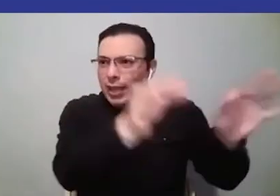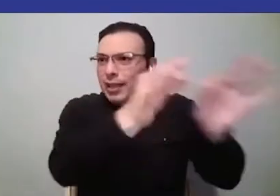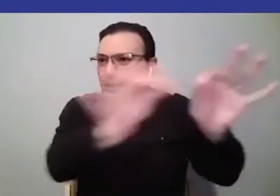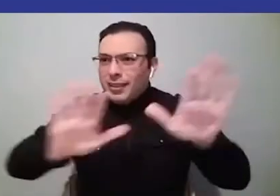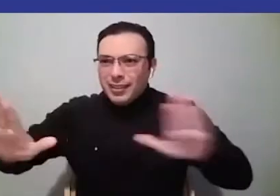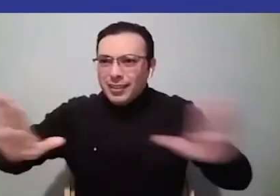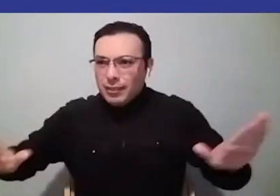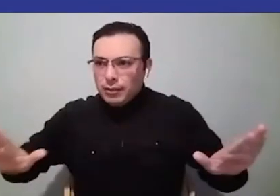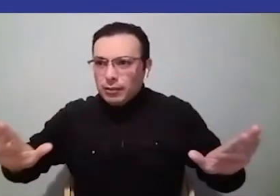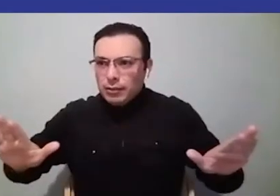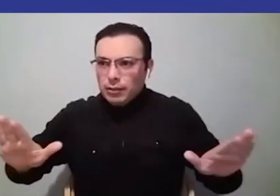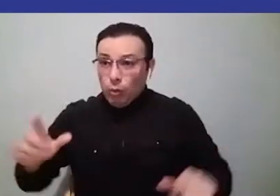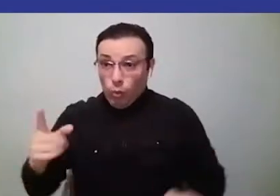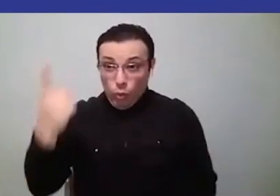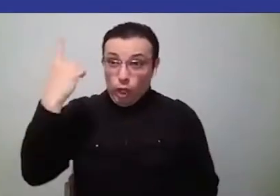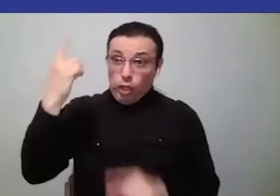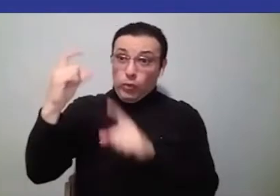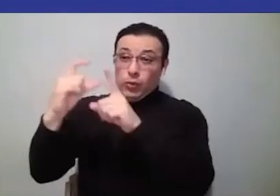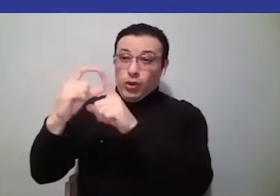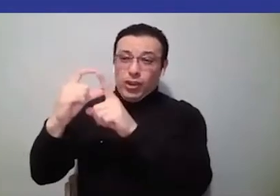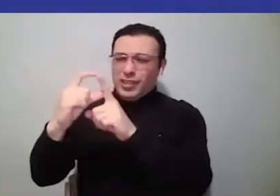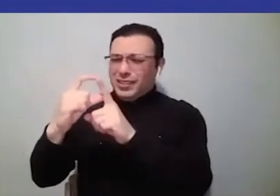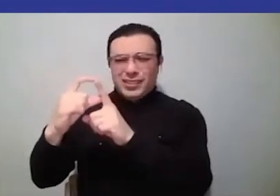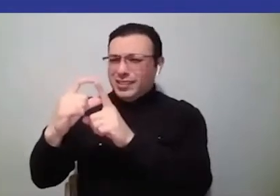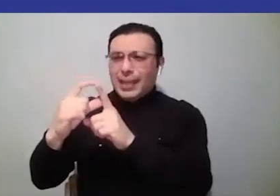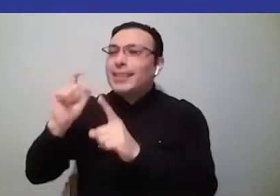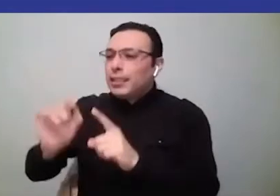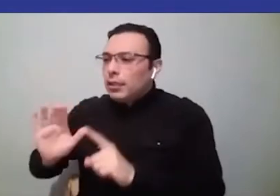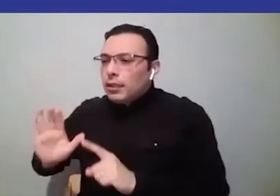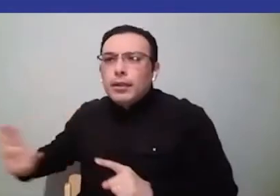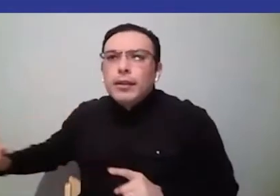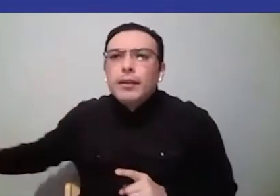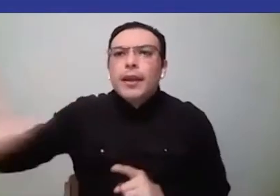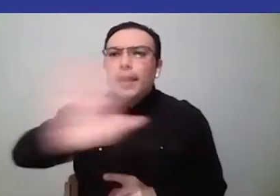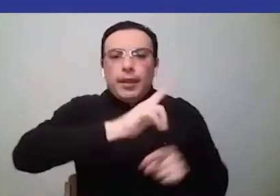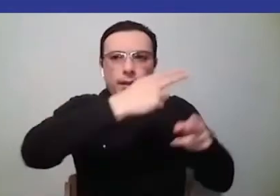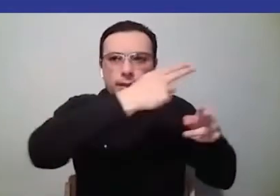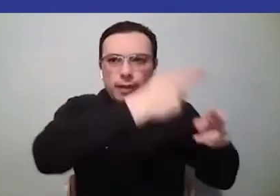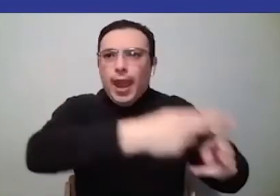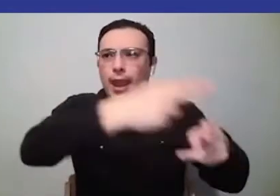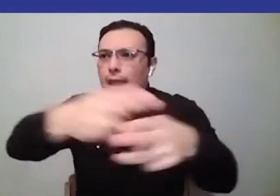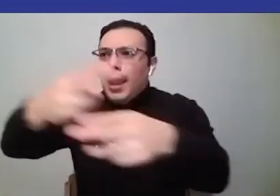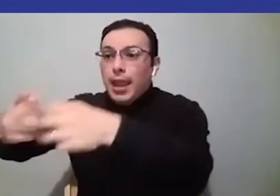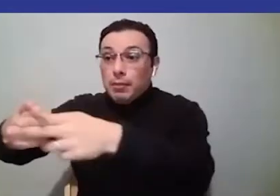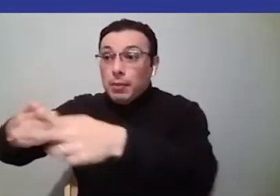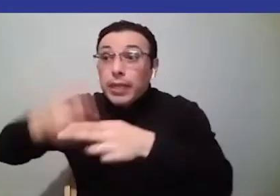need to see, hear, and feel in this hall, the names that we choose for ourselves.